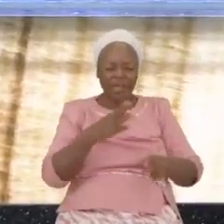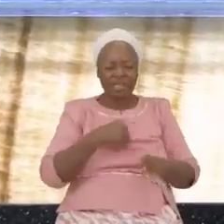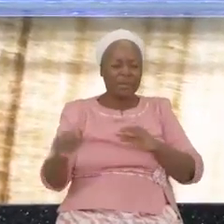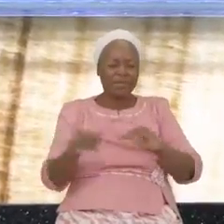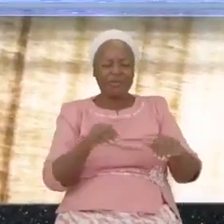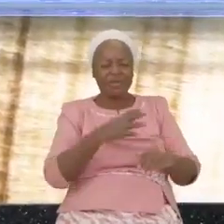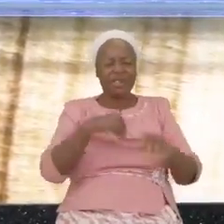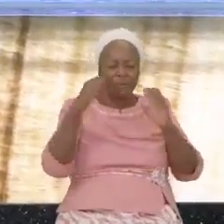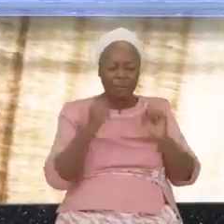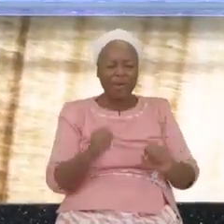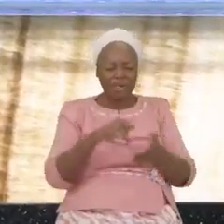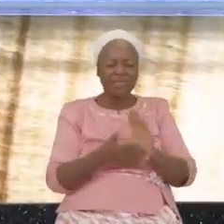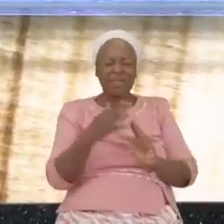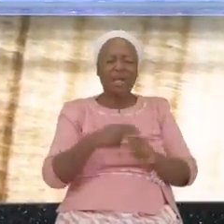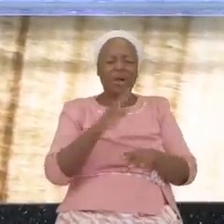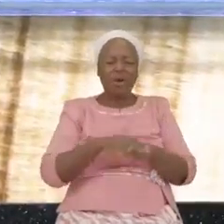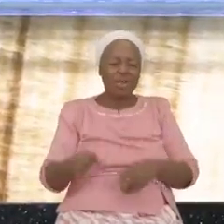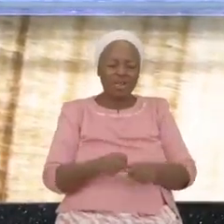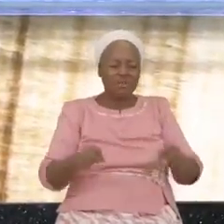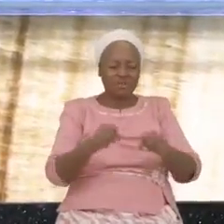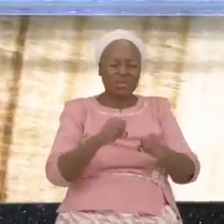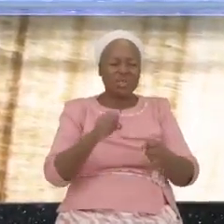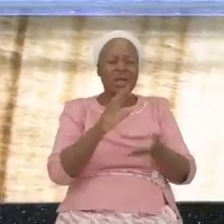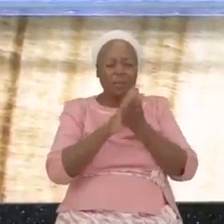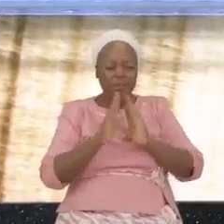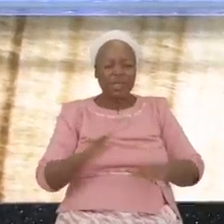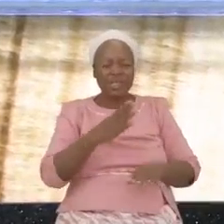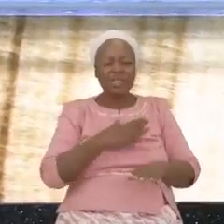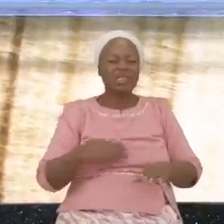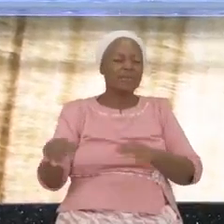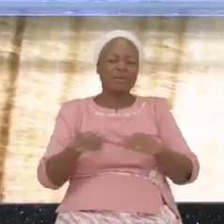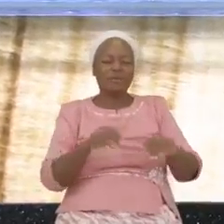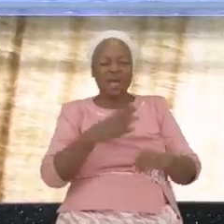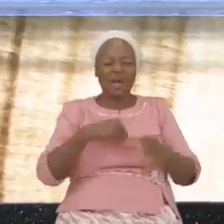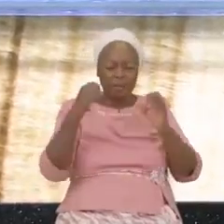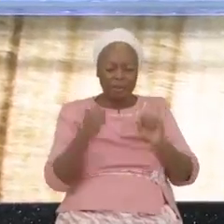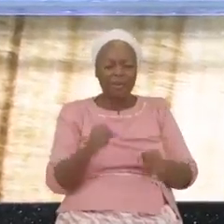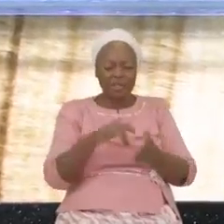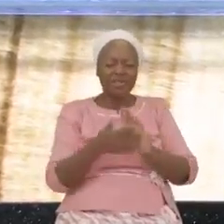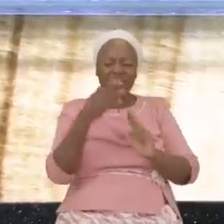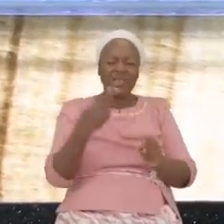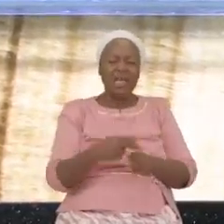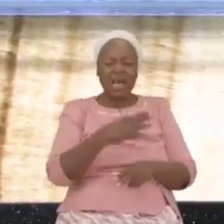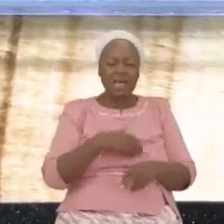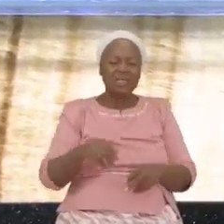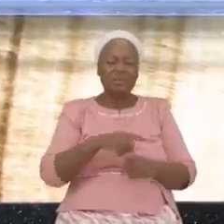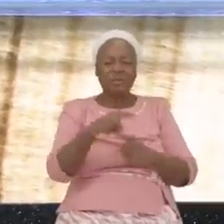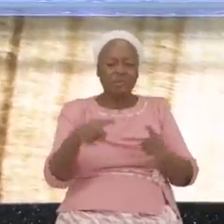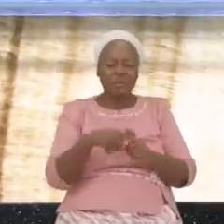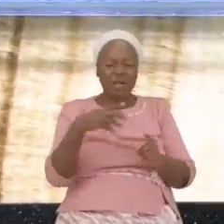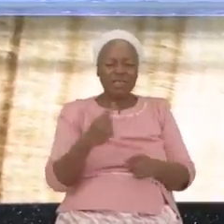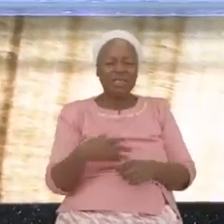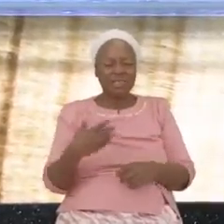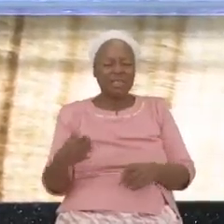and power. On the street, peace, performance, and power. And when the things